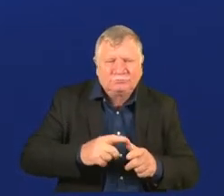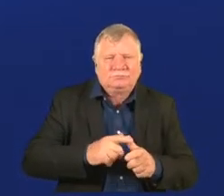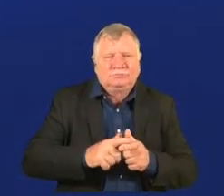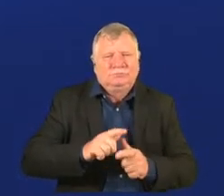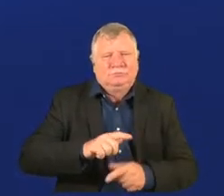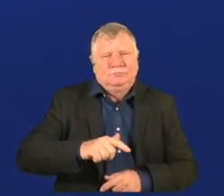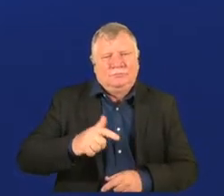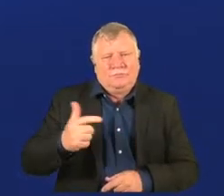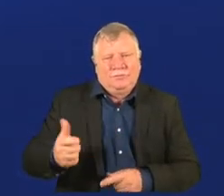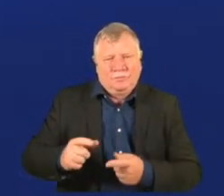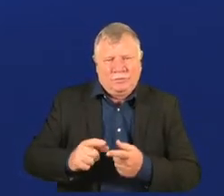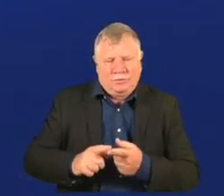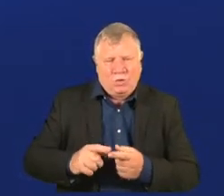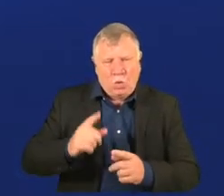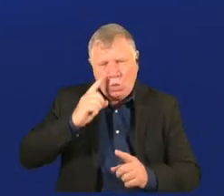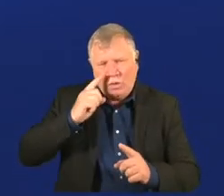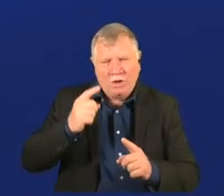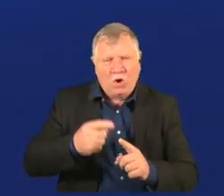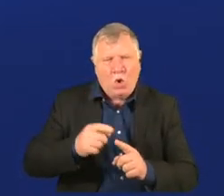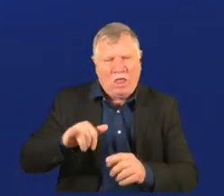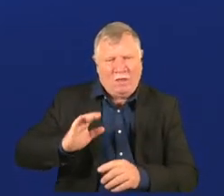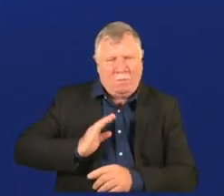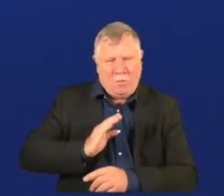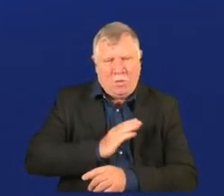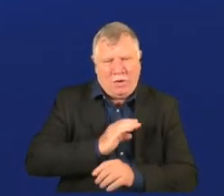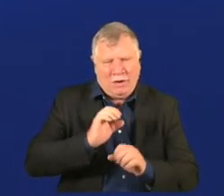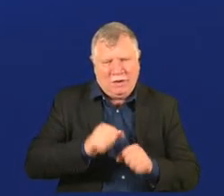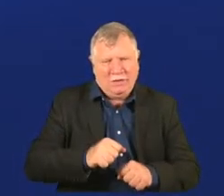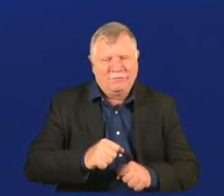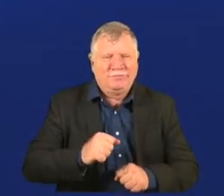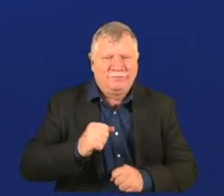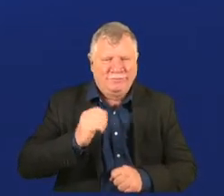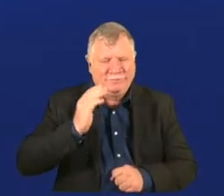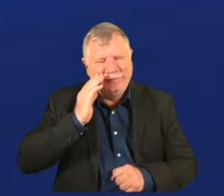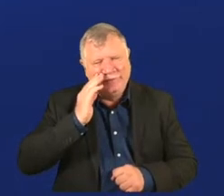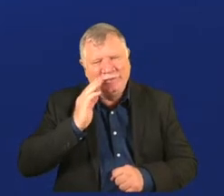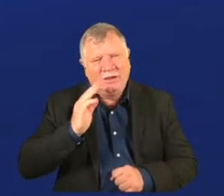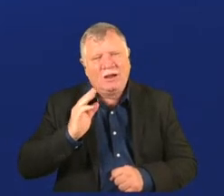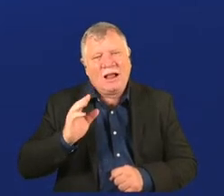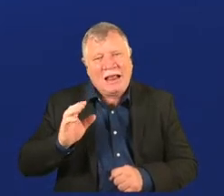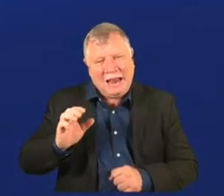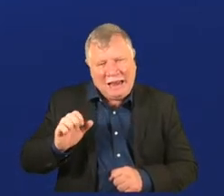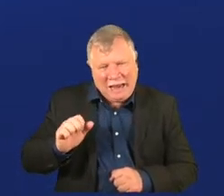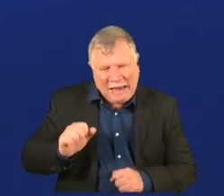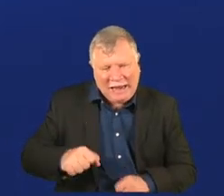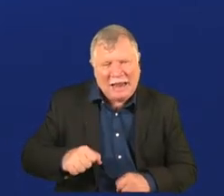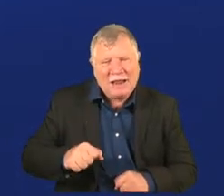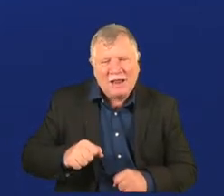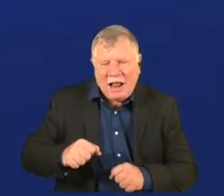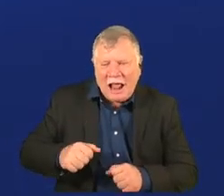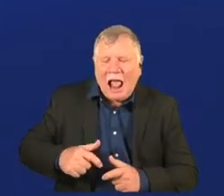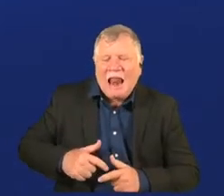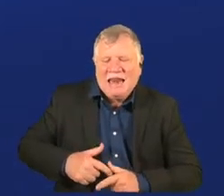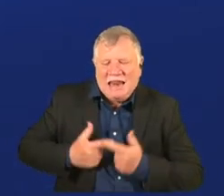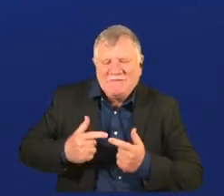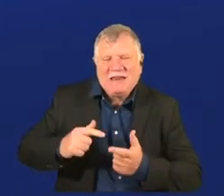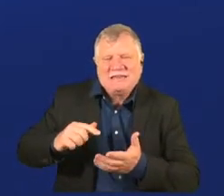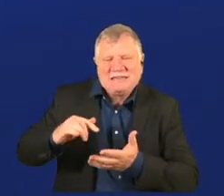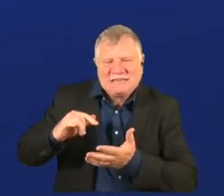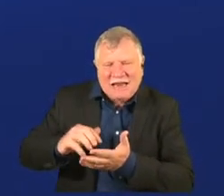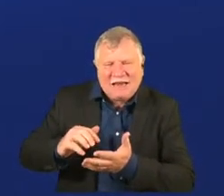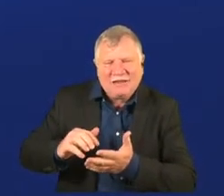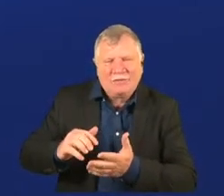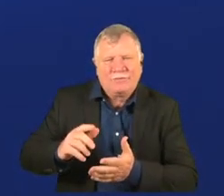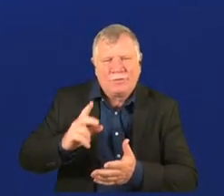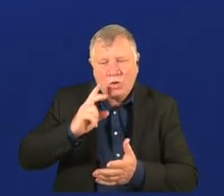over to the Oversight Board with the goal that this becomes, and I know it's a bit of a cliche, a living assessment, a living study, because this